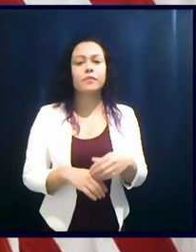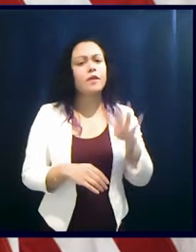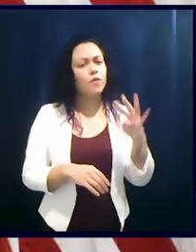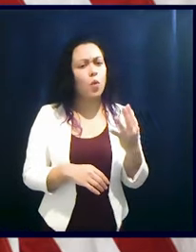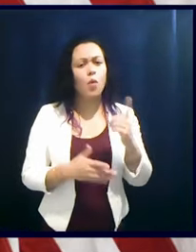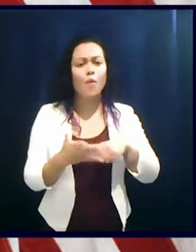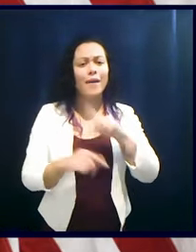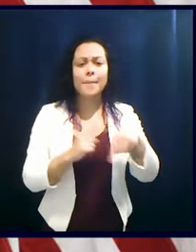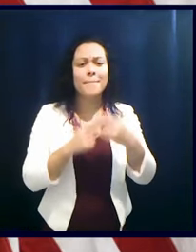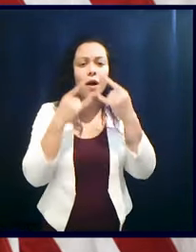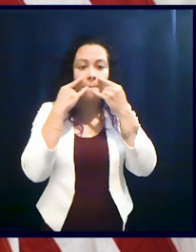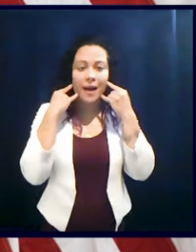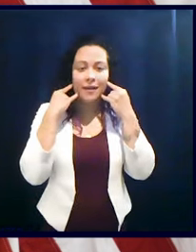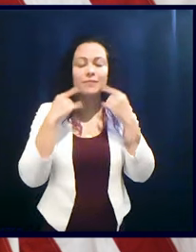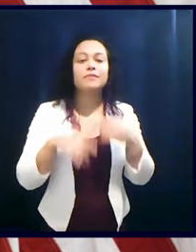about masks?